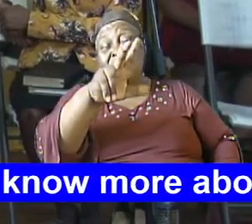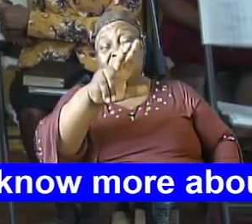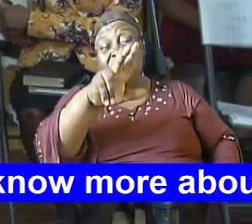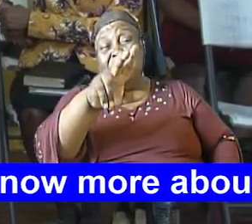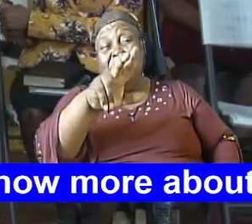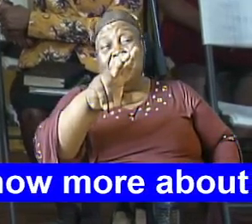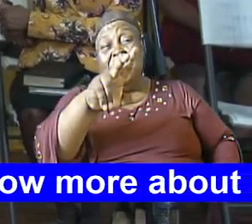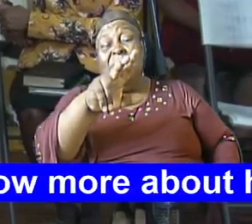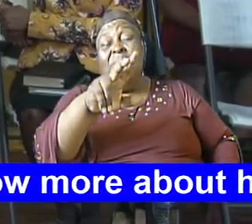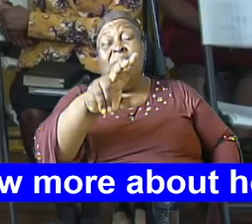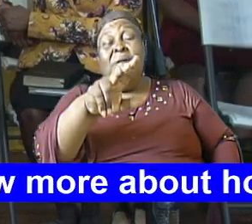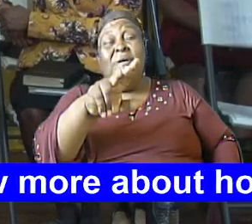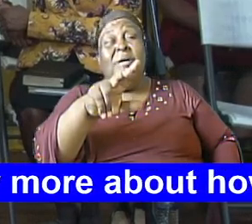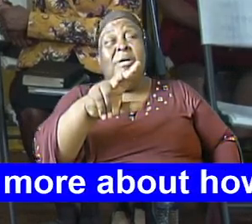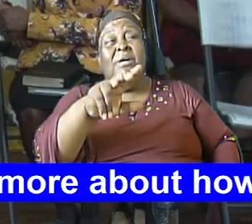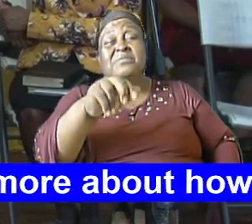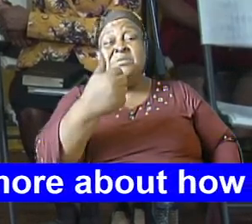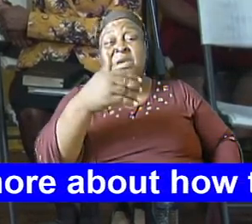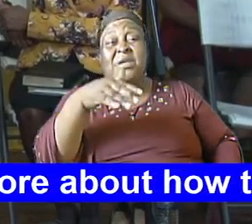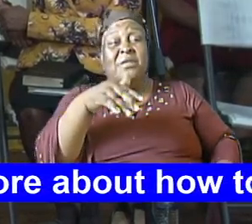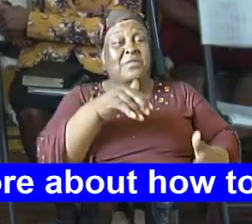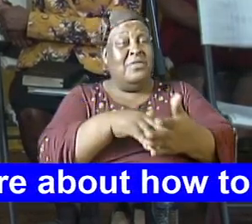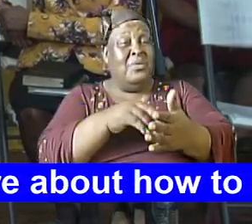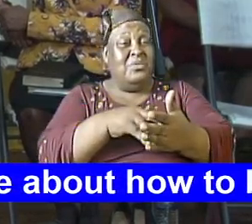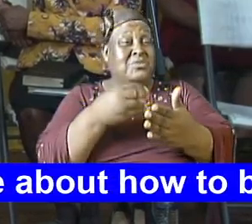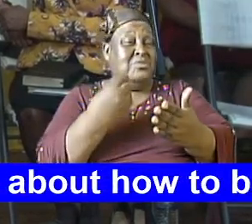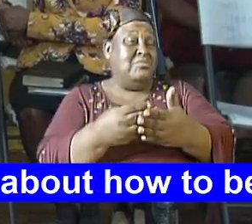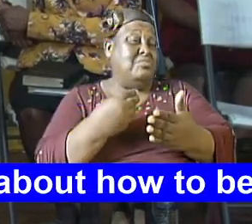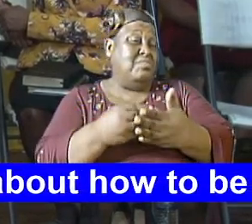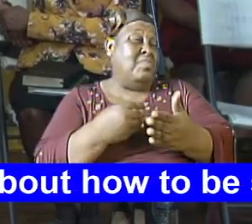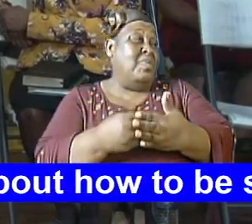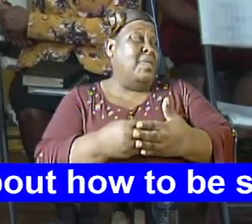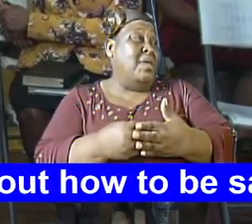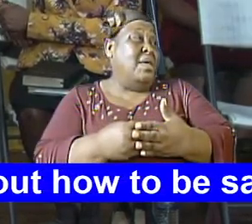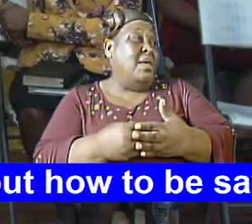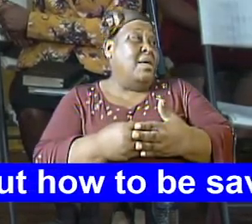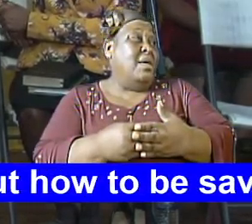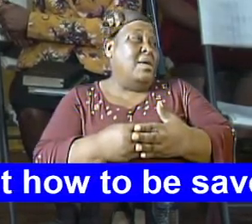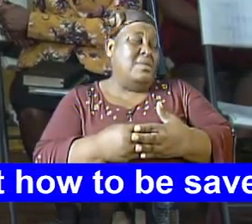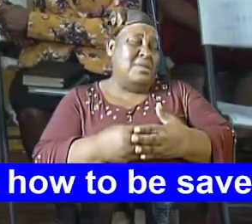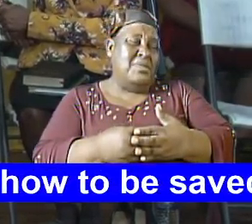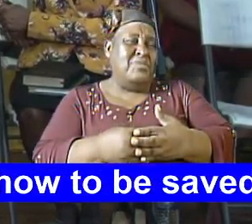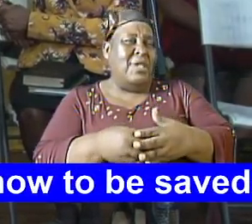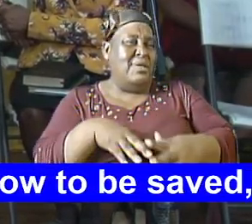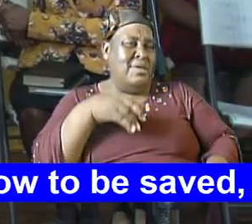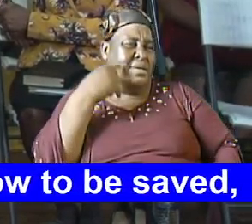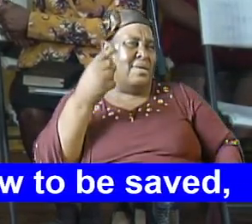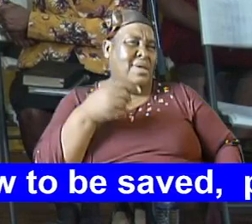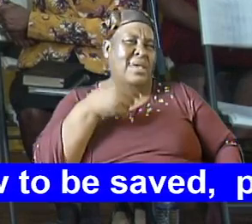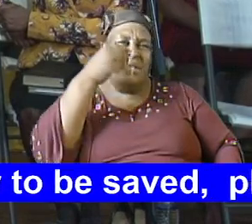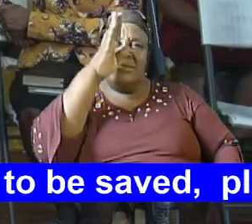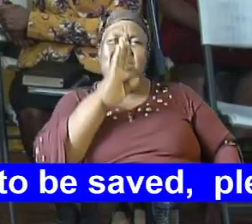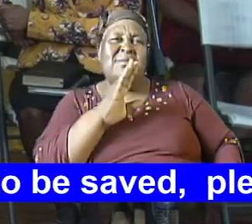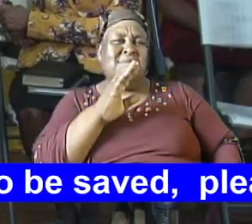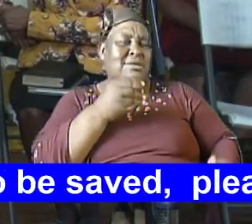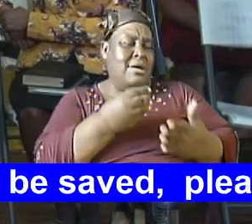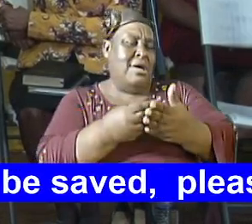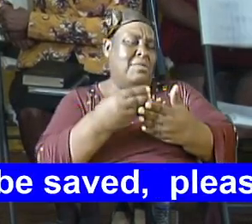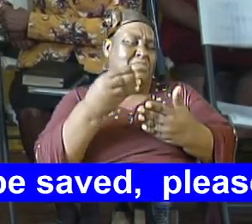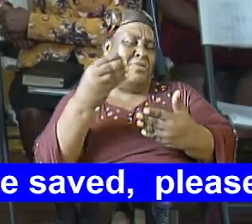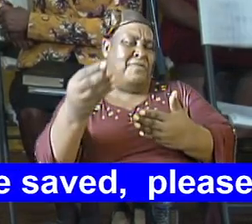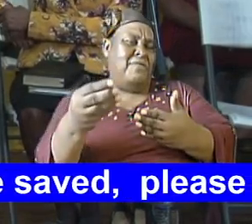2 or 3 deposits of $10,000. I don't see anything else. Then I'm just reasoning to myself and say, you know, it's God provide